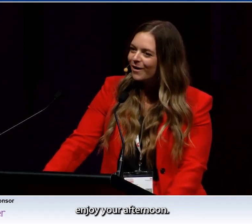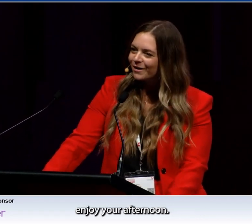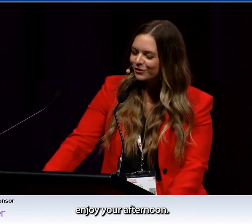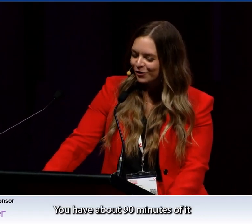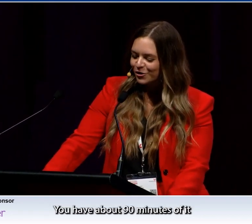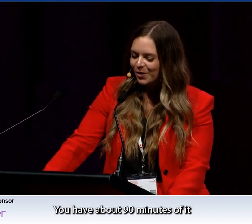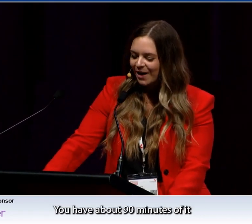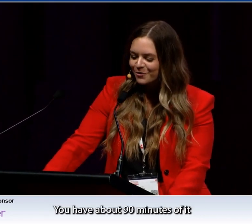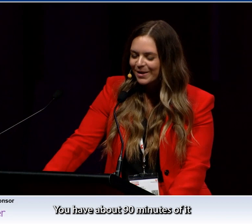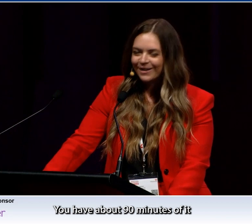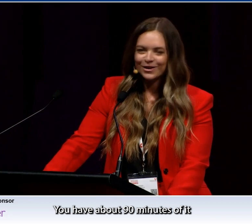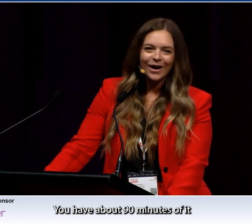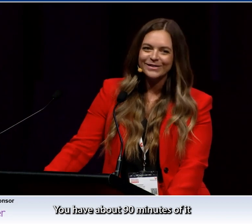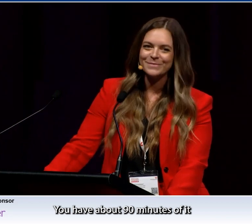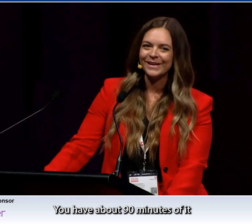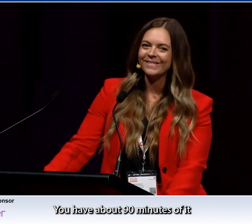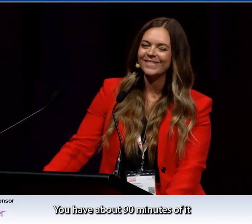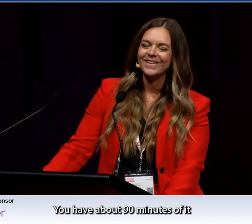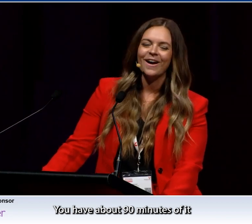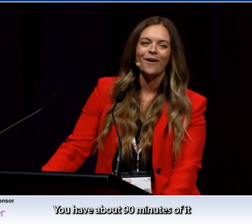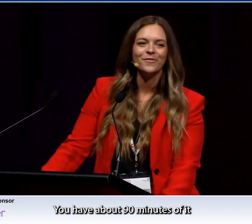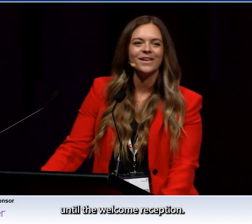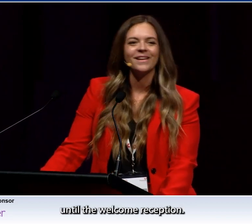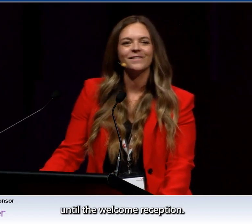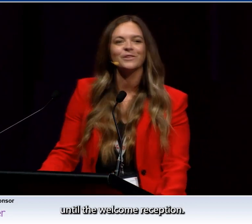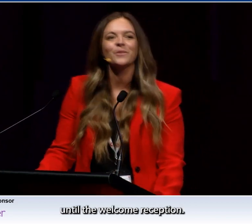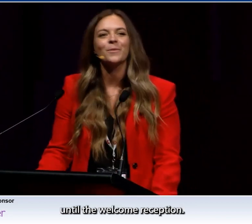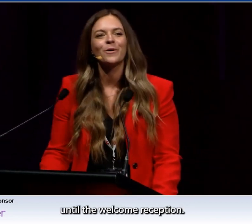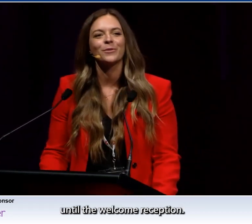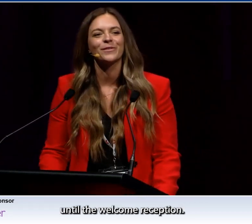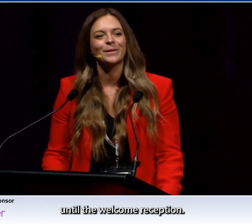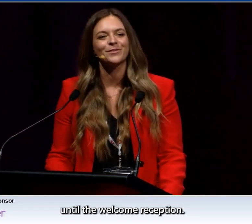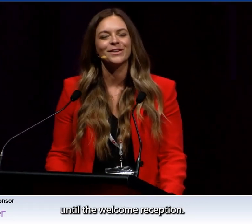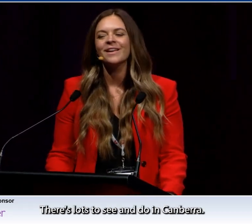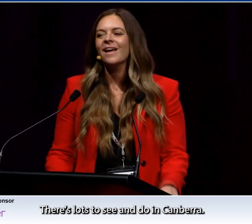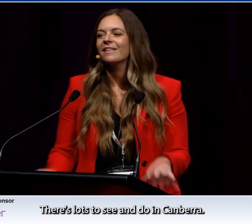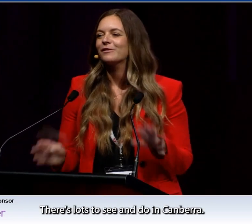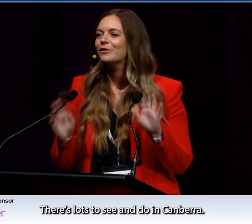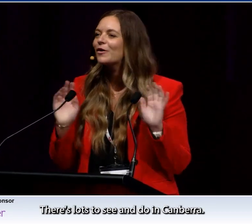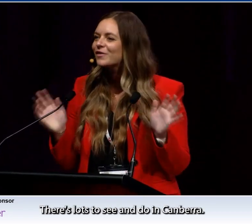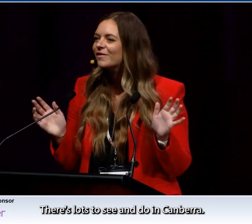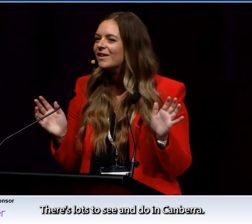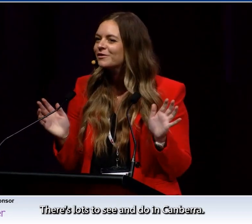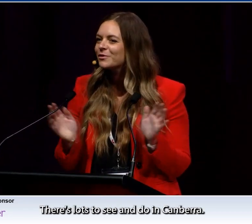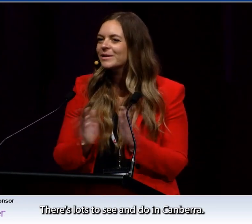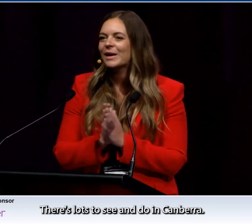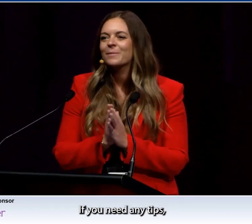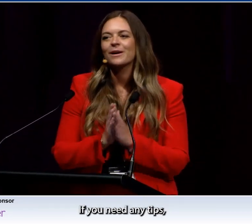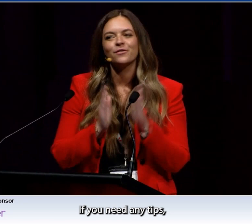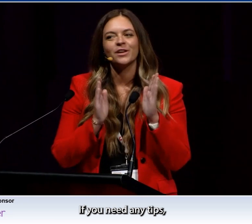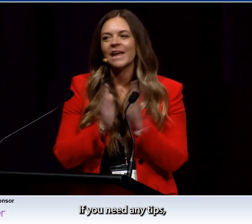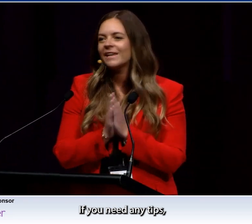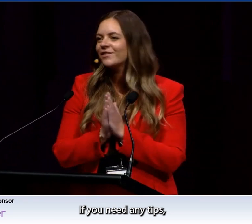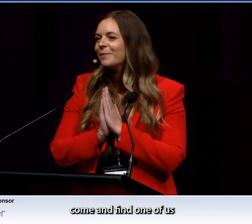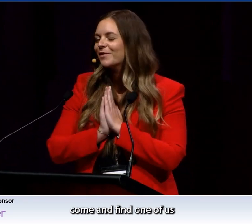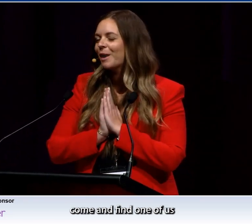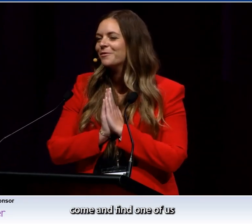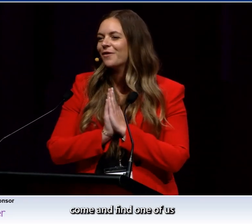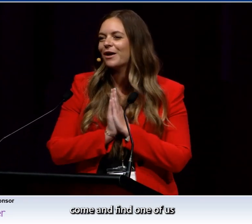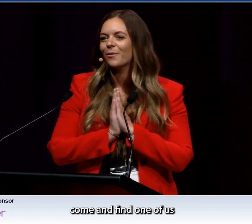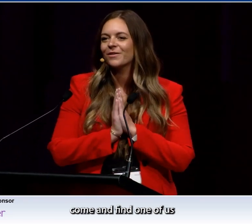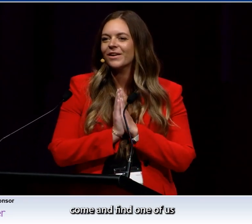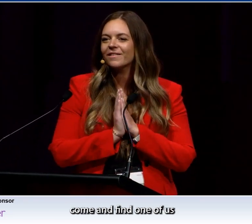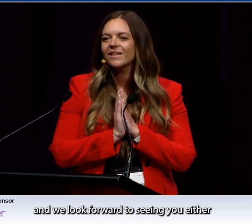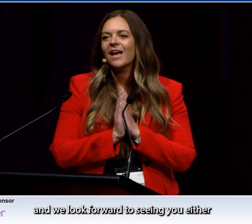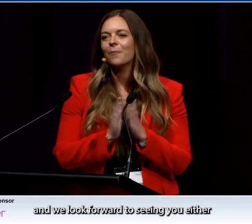your afternoon. You have about 90 minutes of it until the welcome reception. There's lots to see and do in Canberra. If you need any tips, come